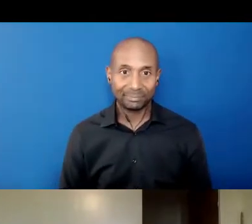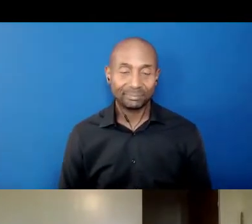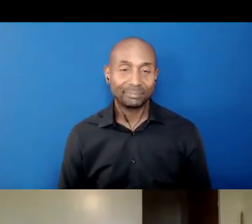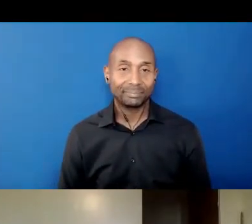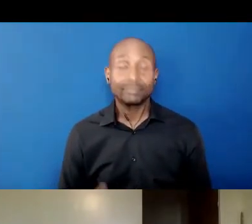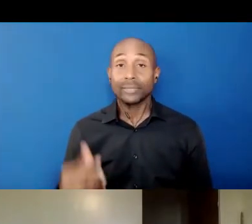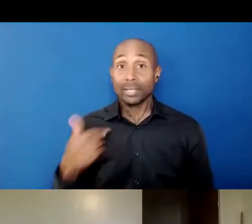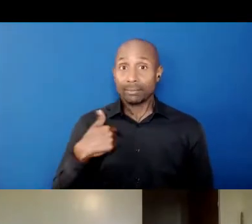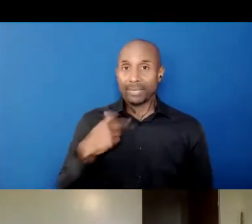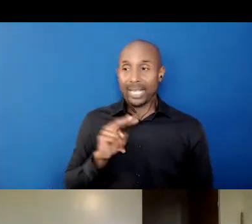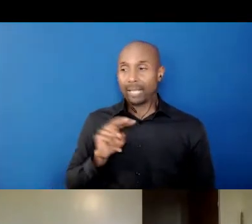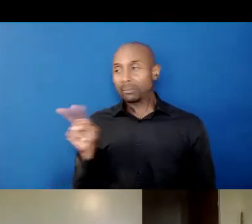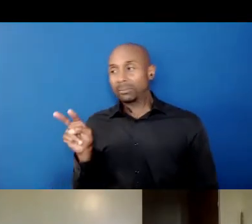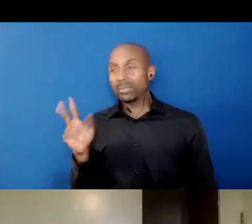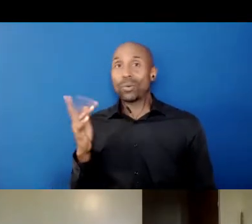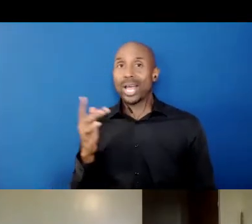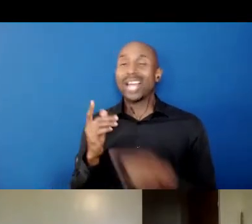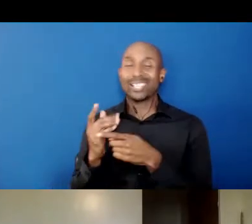monitor.